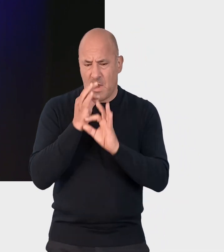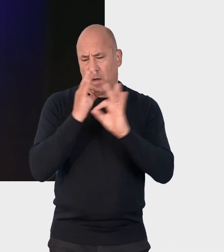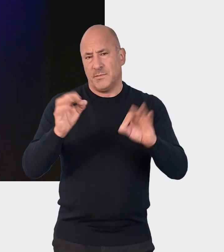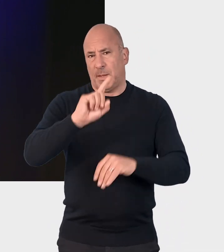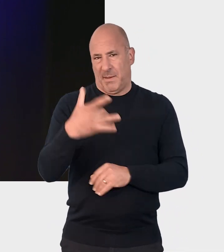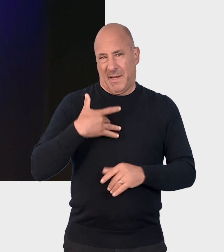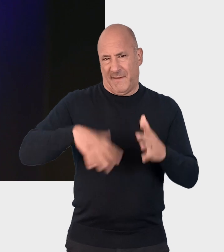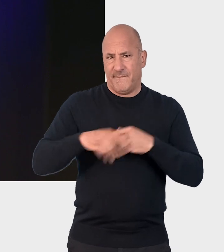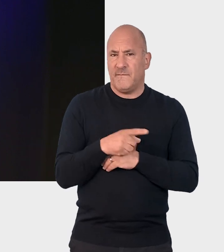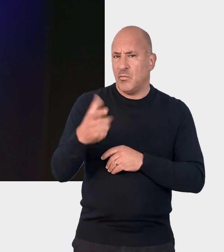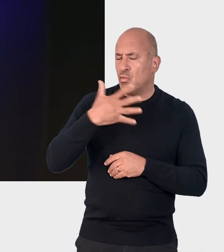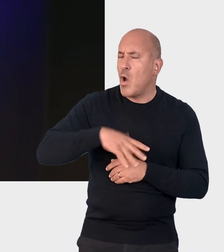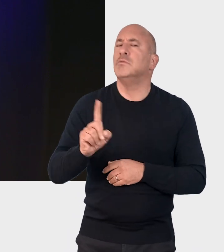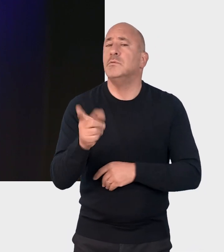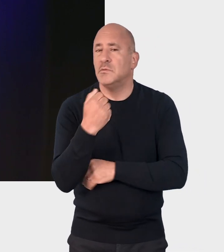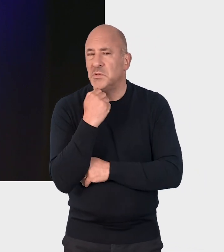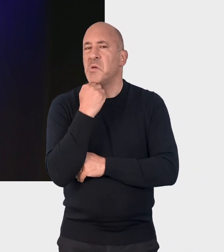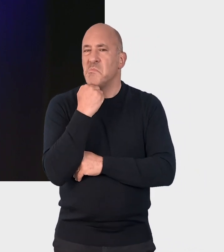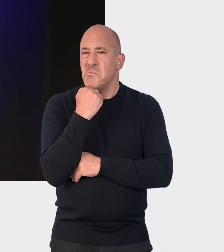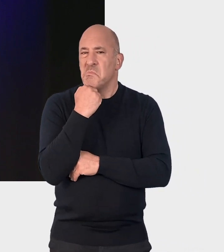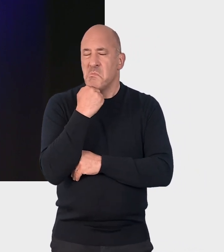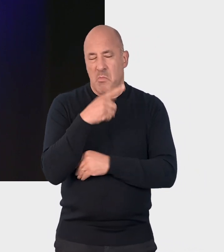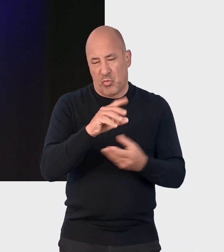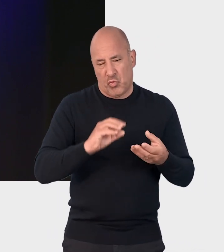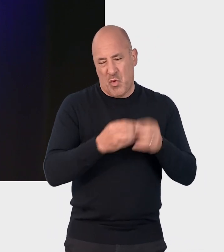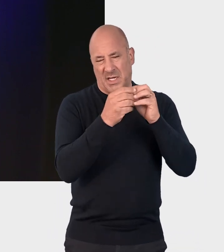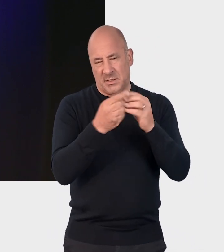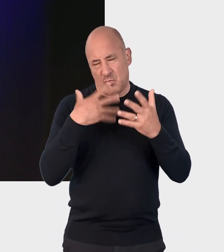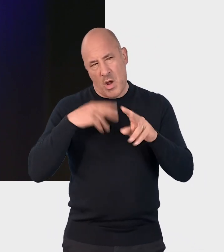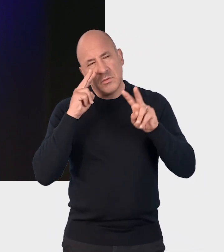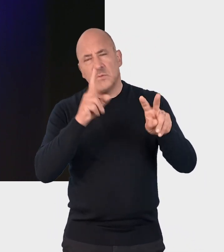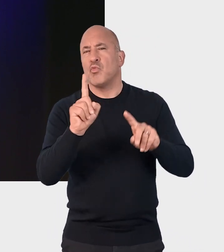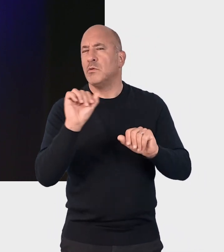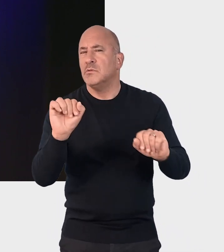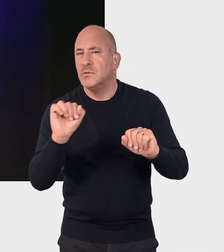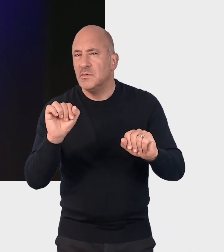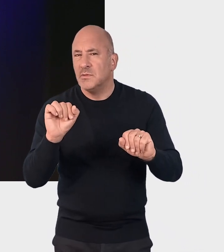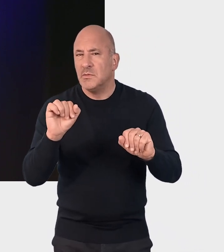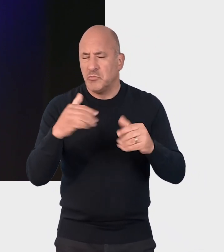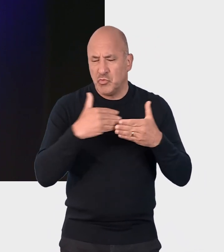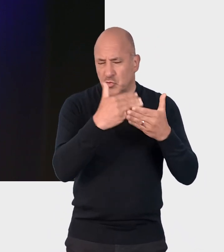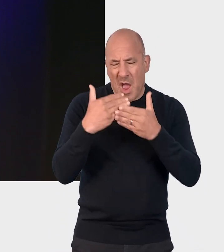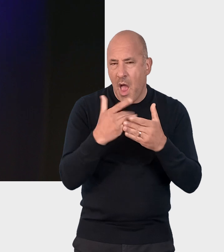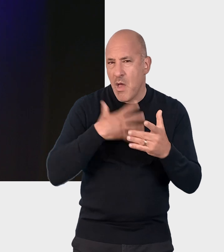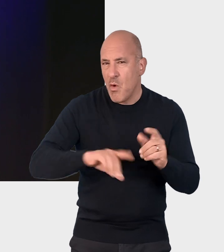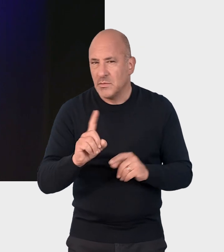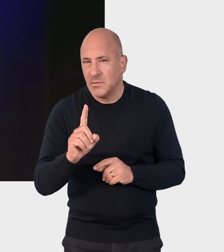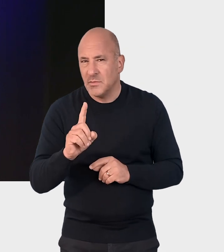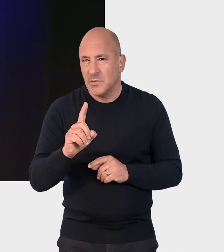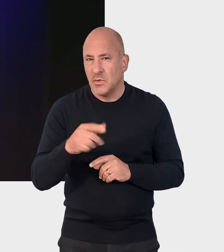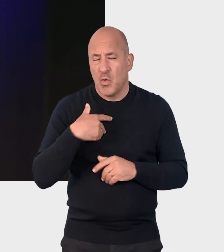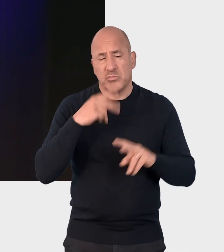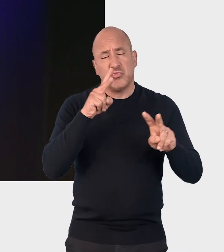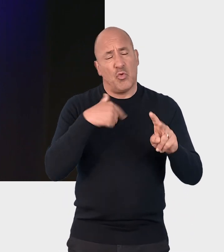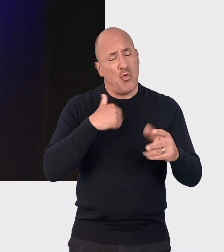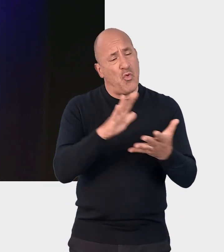conversation about culture, asking residents what they want and how they want to see things created, see